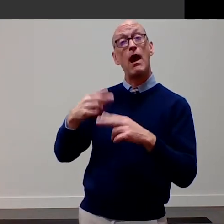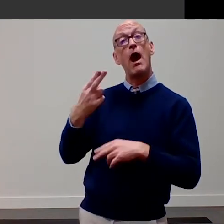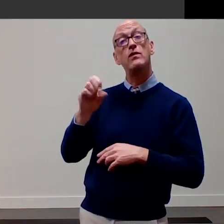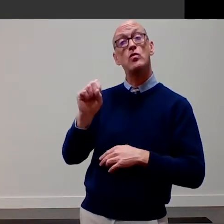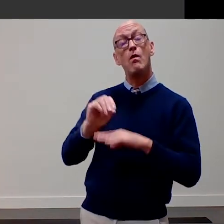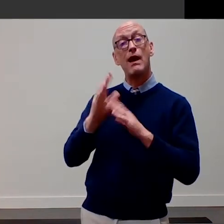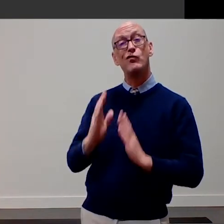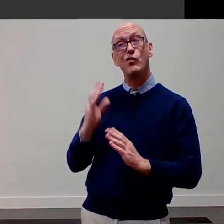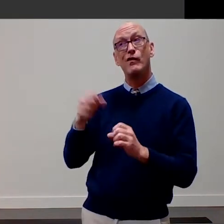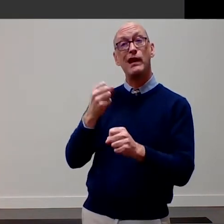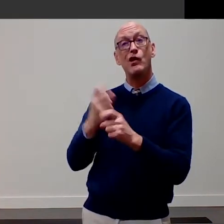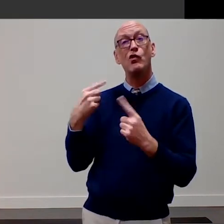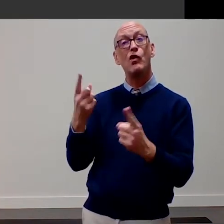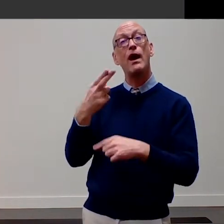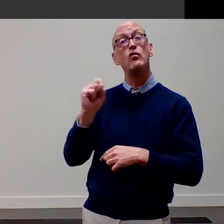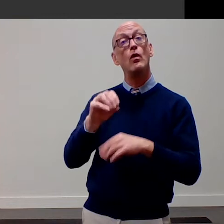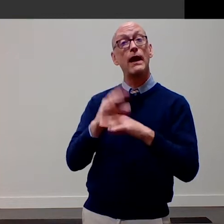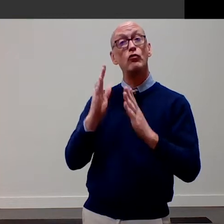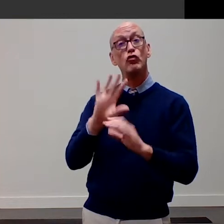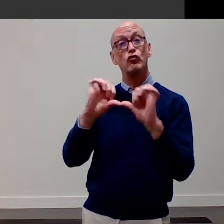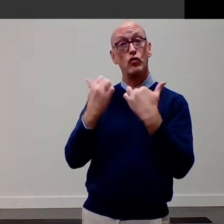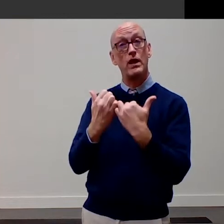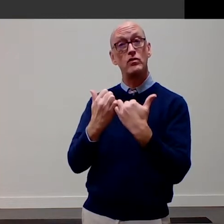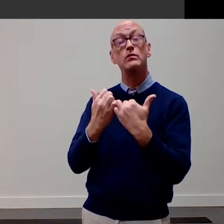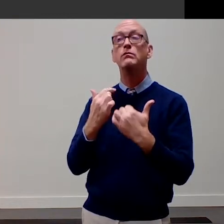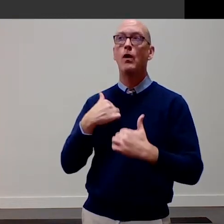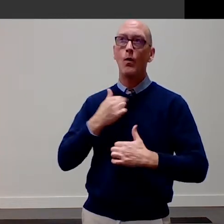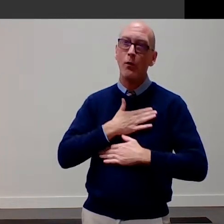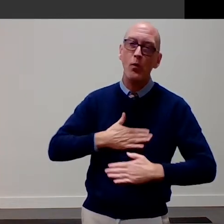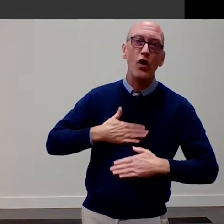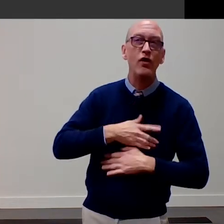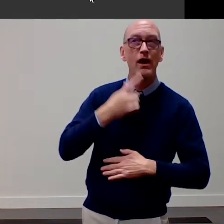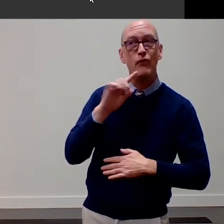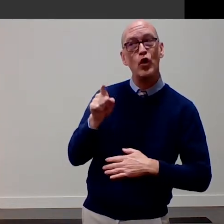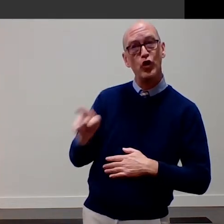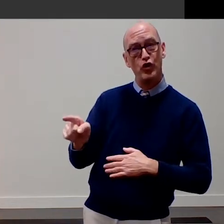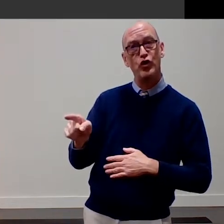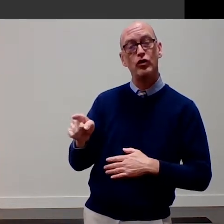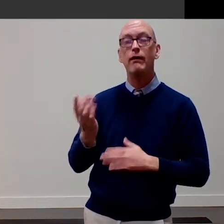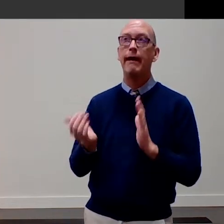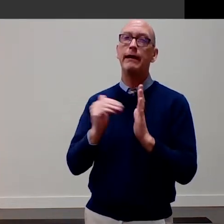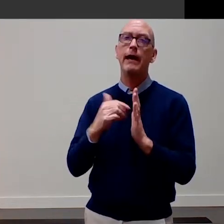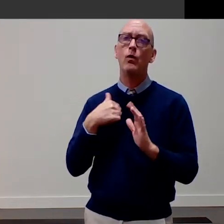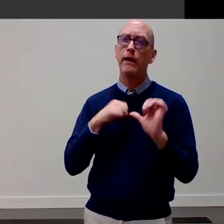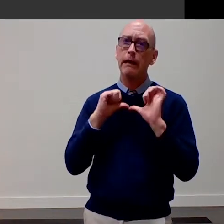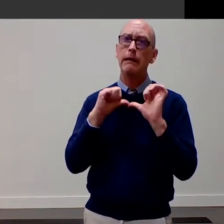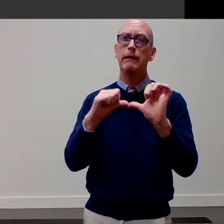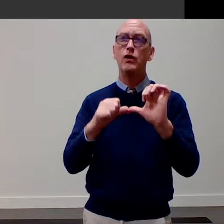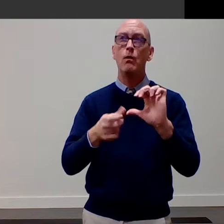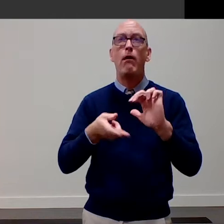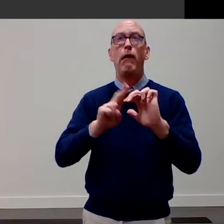School Counselor Association. We truly have appreciation for Ms. Ramirez. Again, we continue to stack up